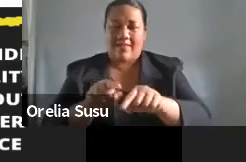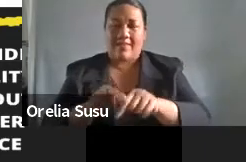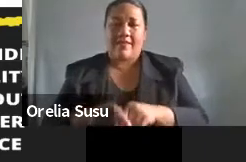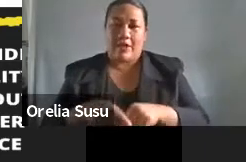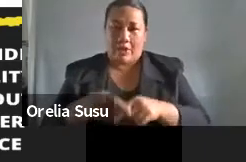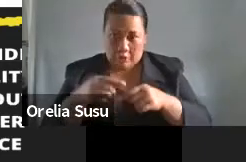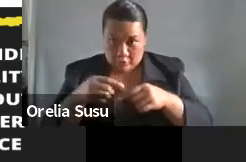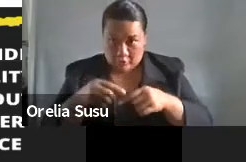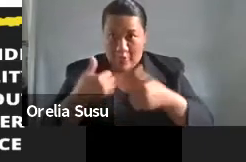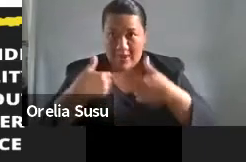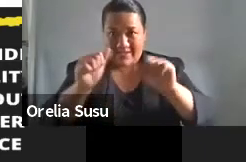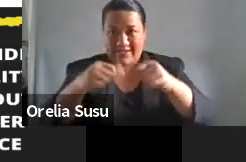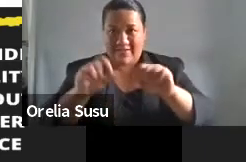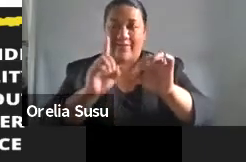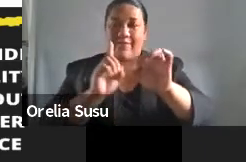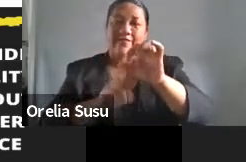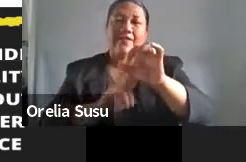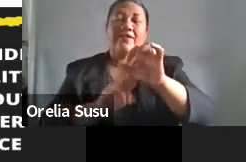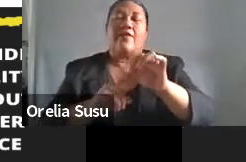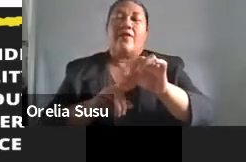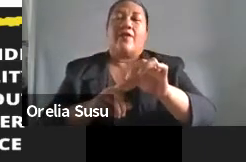today, but also for future generation.